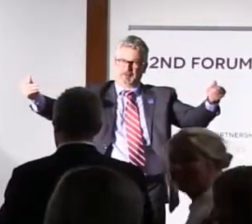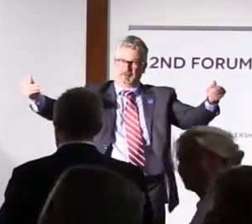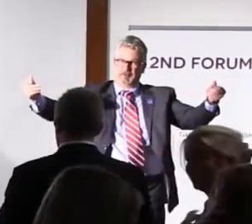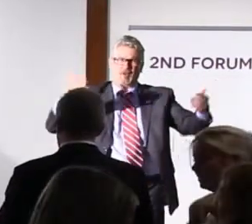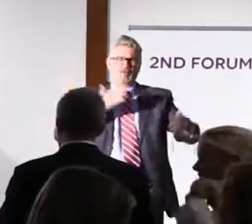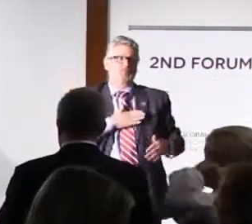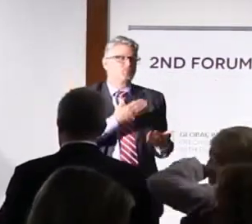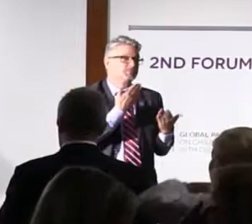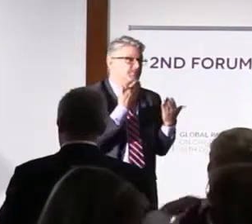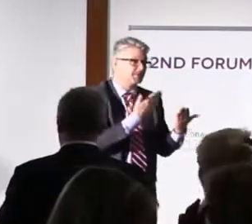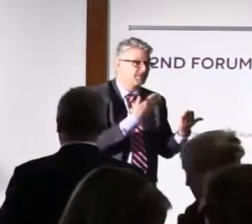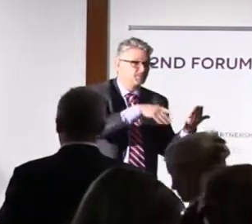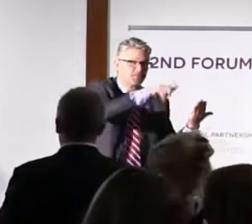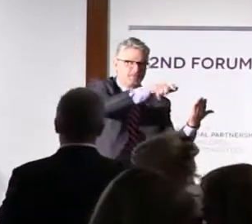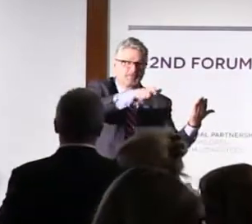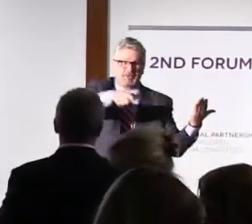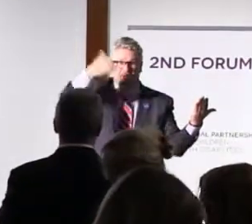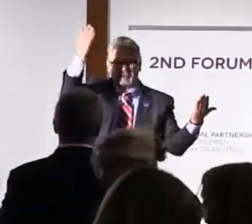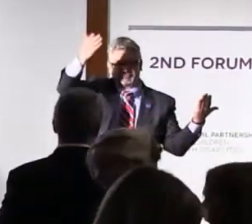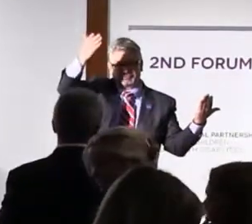until the night fades away.